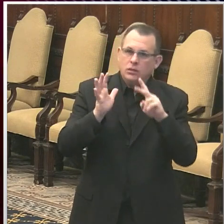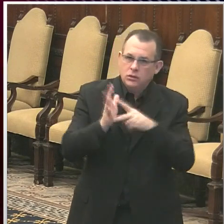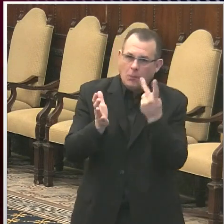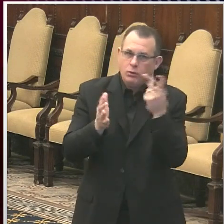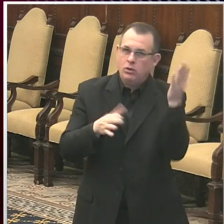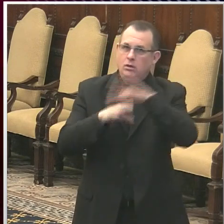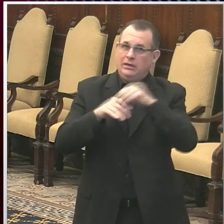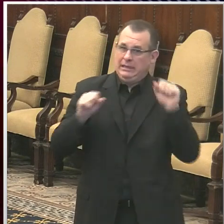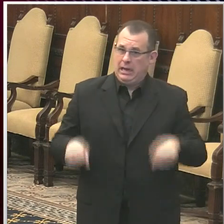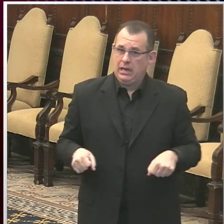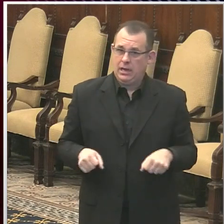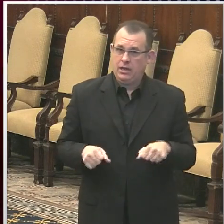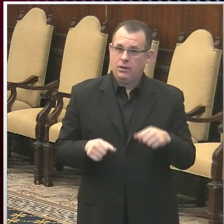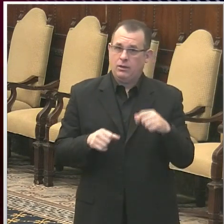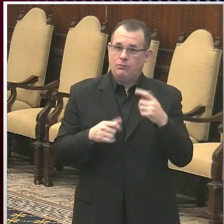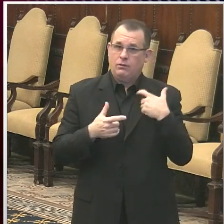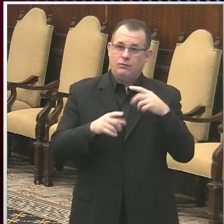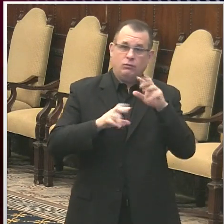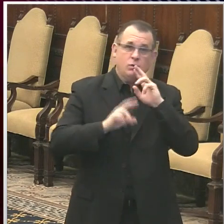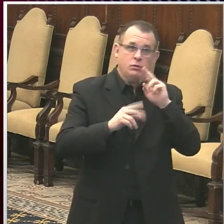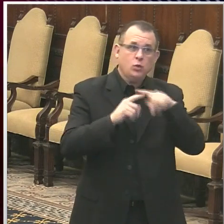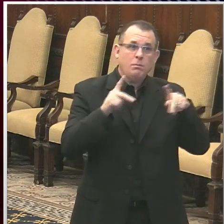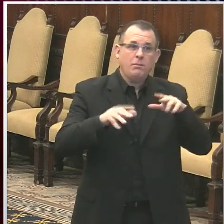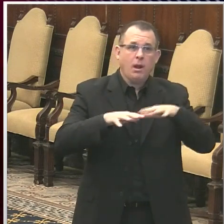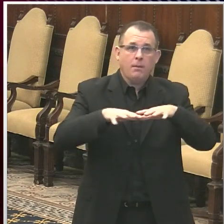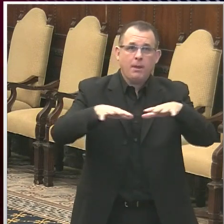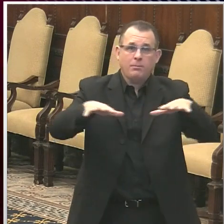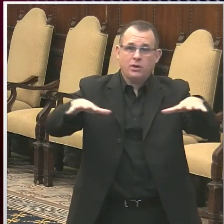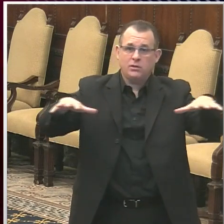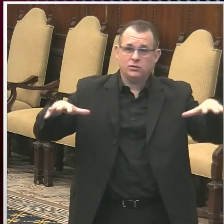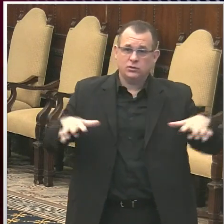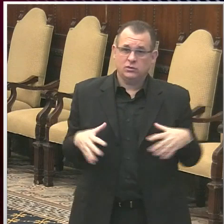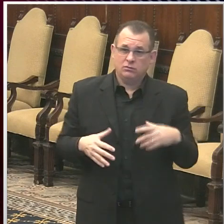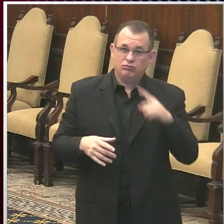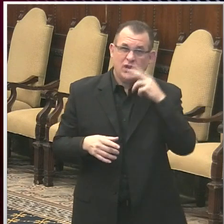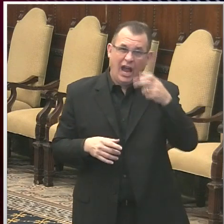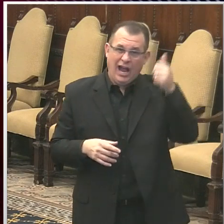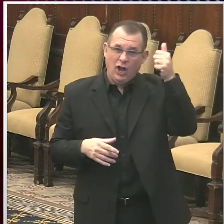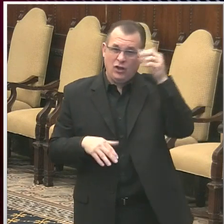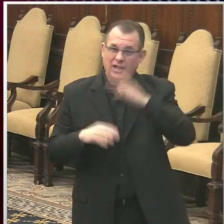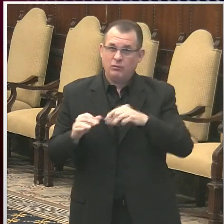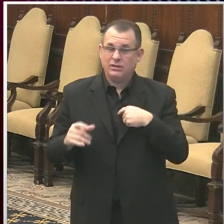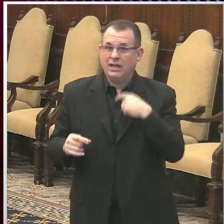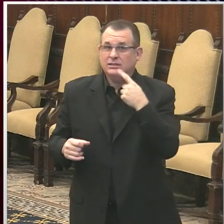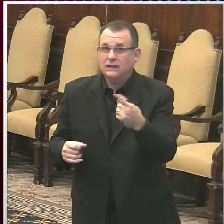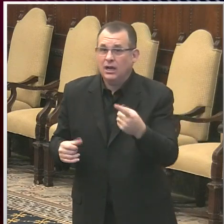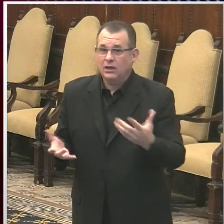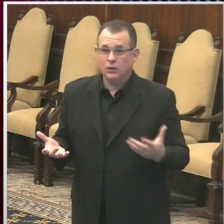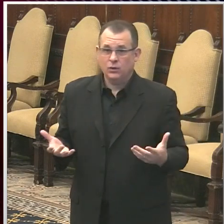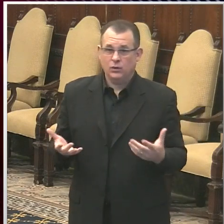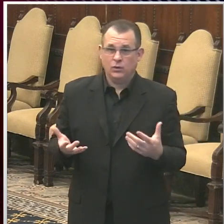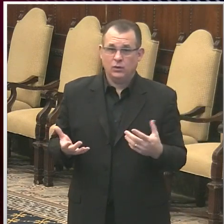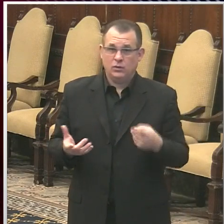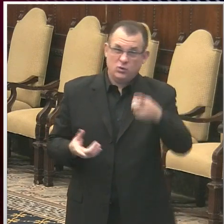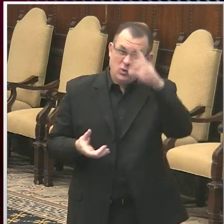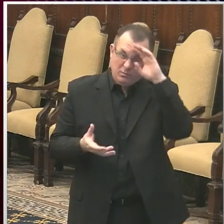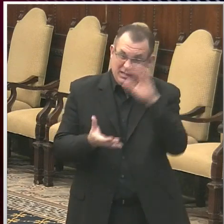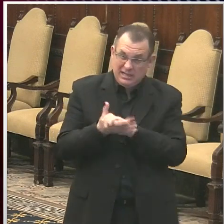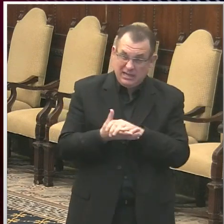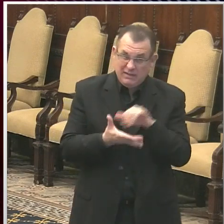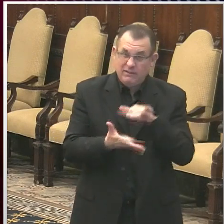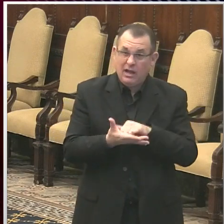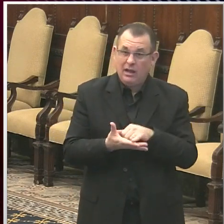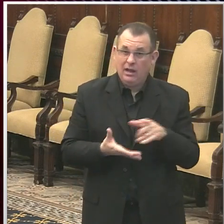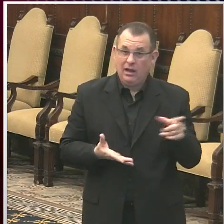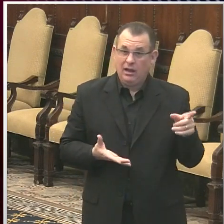is being reported publicly. And I wanted to see what you thought about that. And do you think it